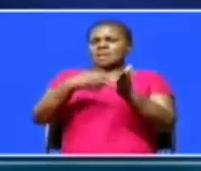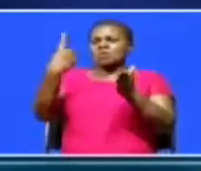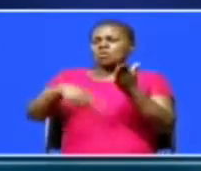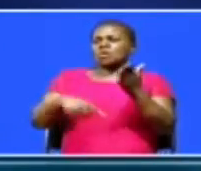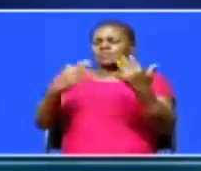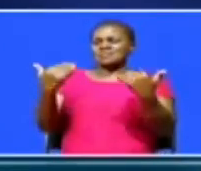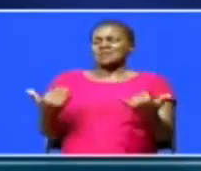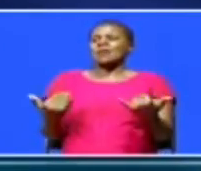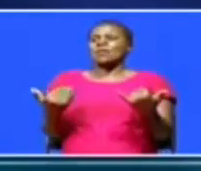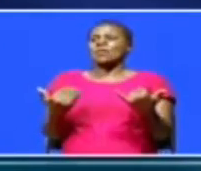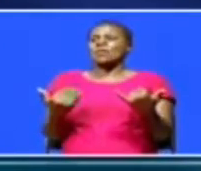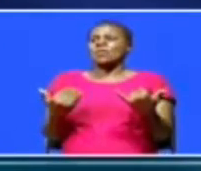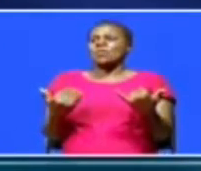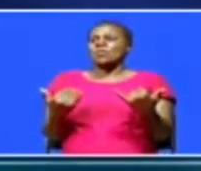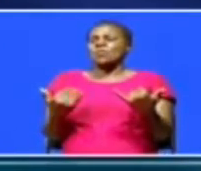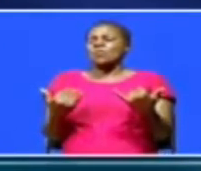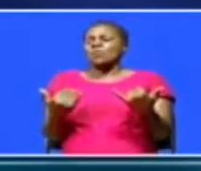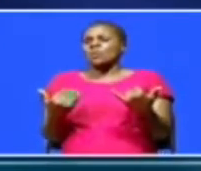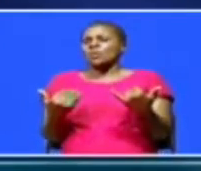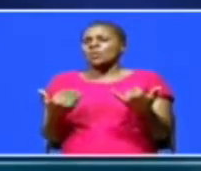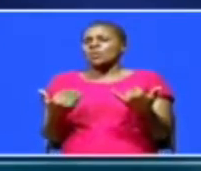that now the